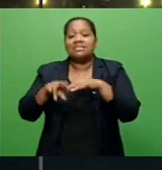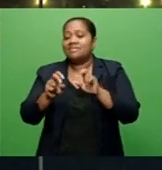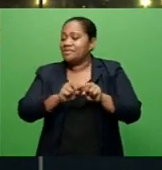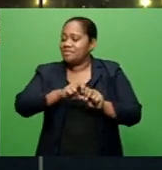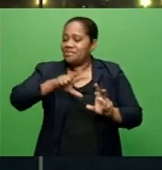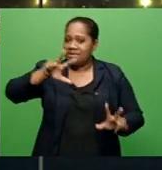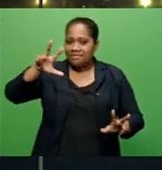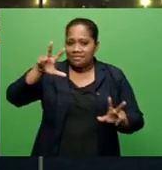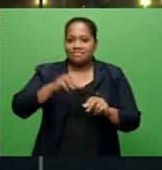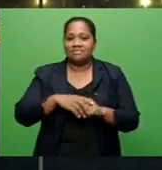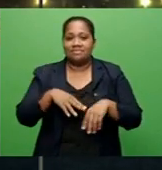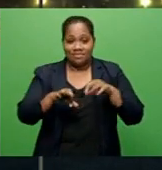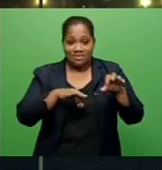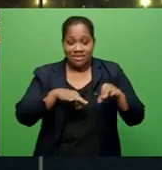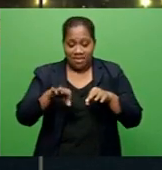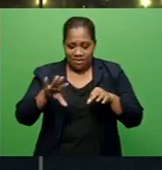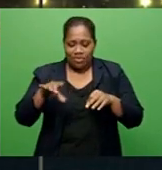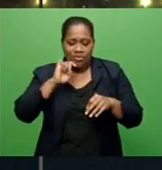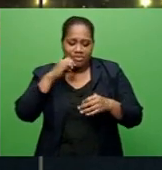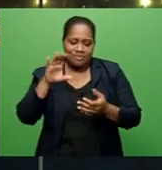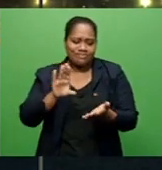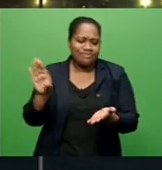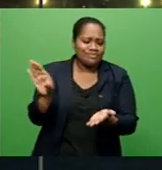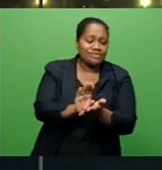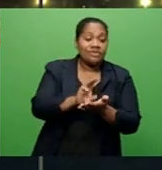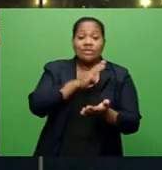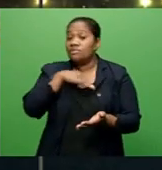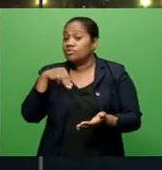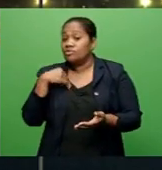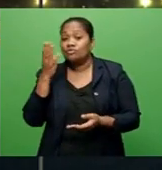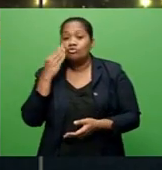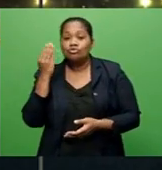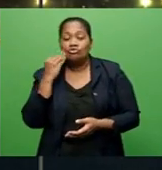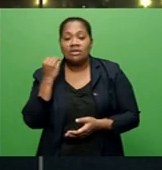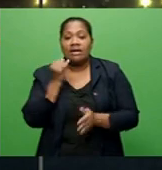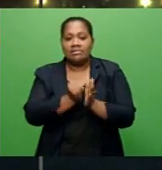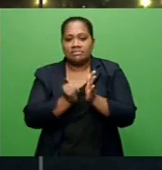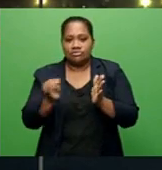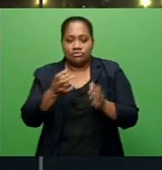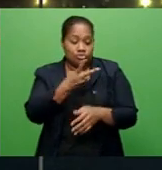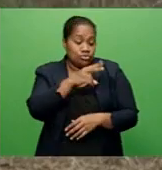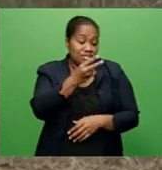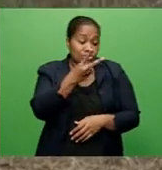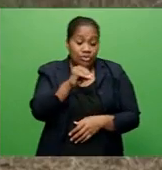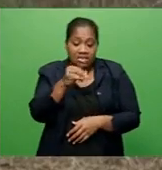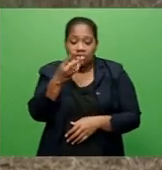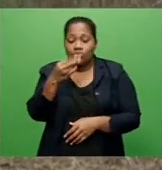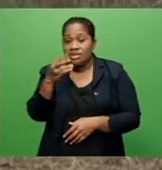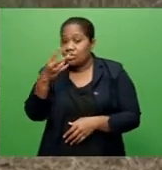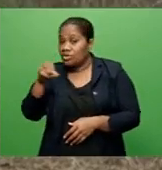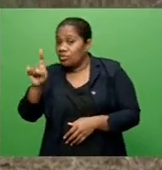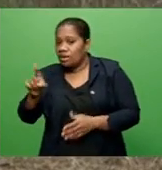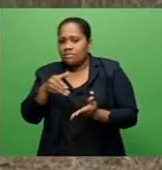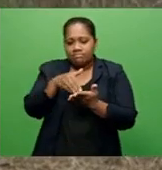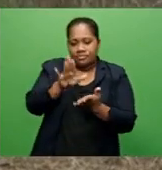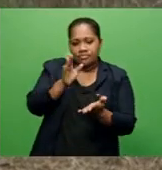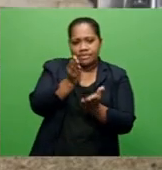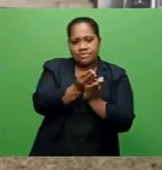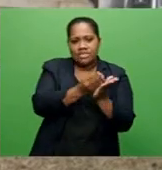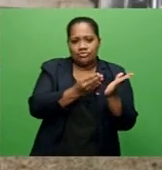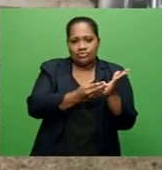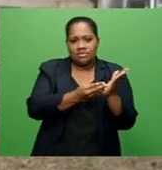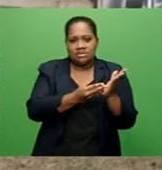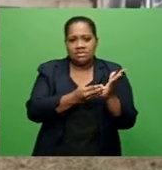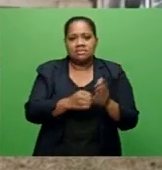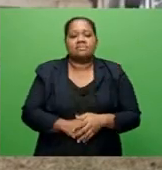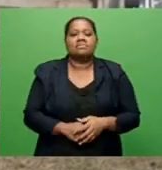plan will be funded from the Ministry of Sugar Industries 2020-2021 approved budget. Permanent Secretary for Sugar Yogesh Karan says